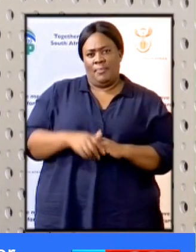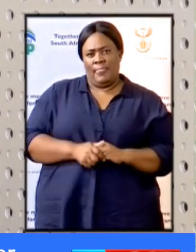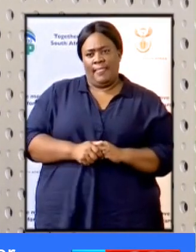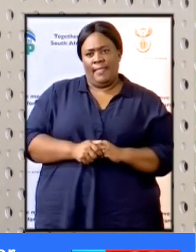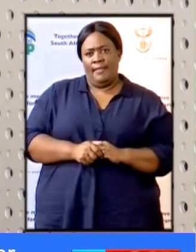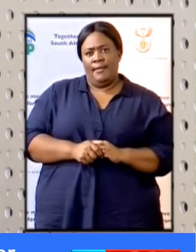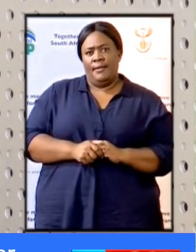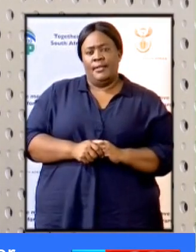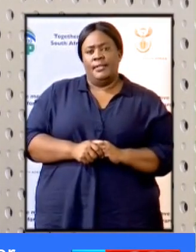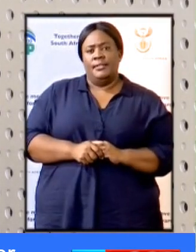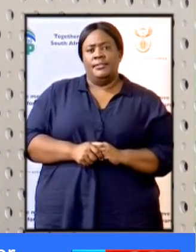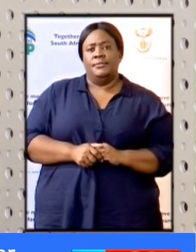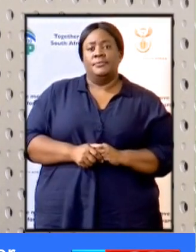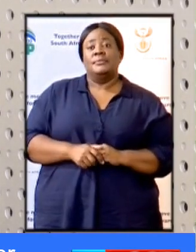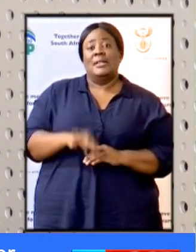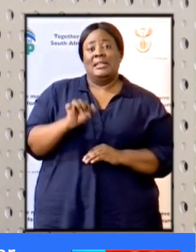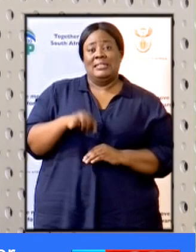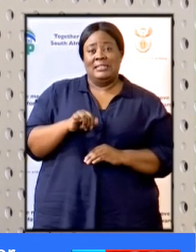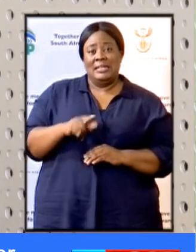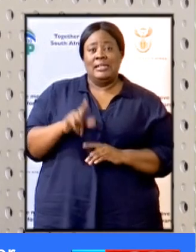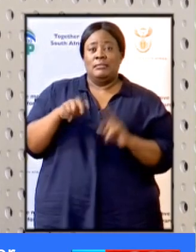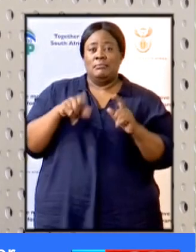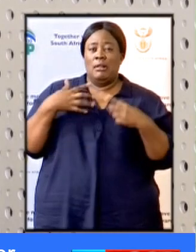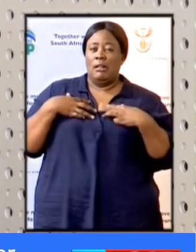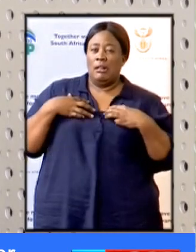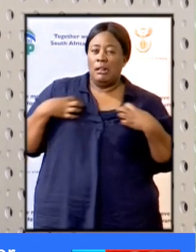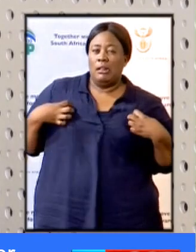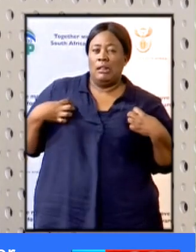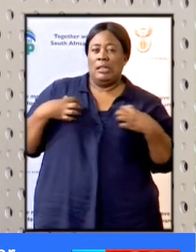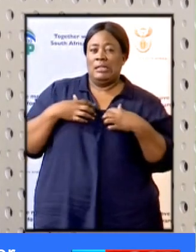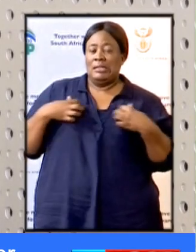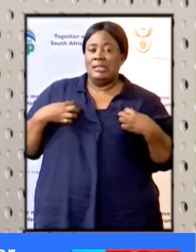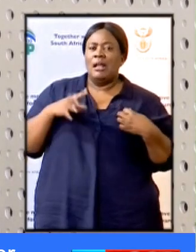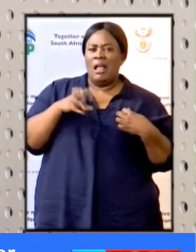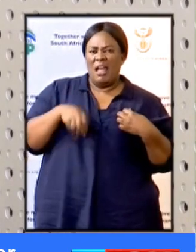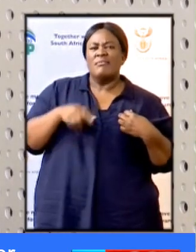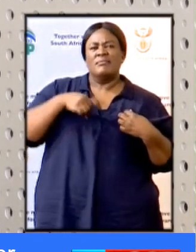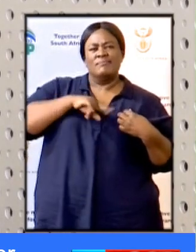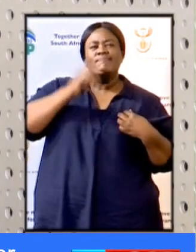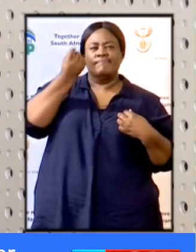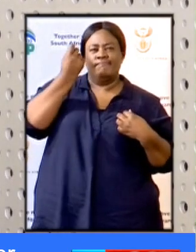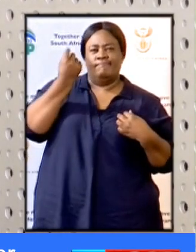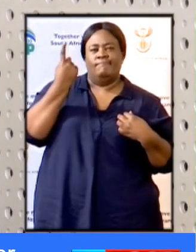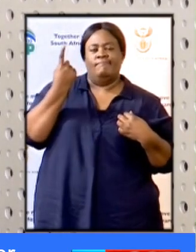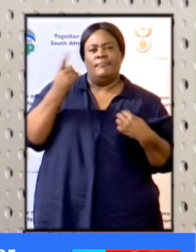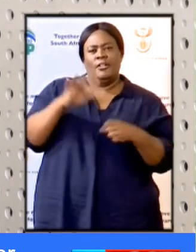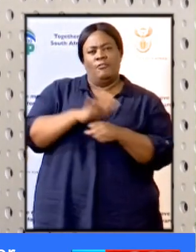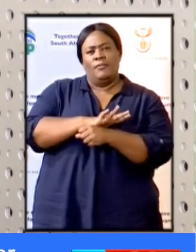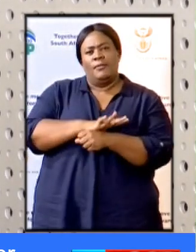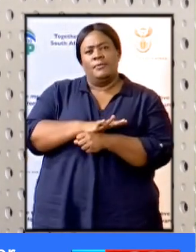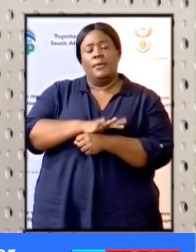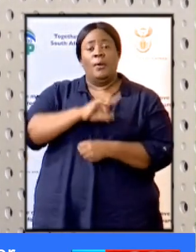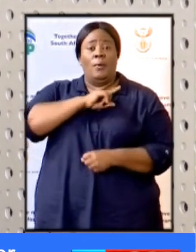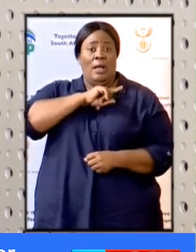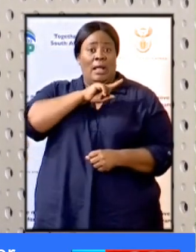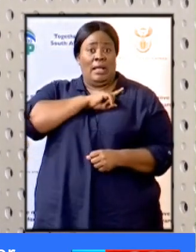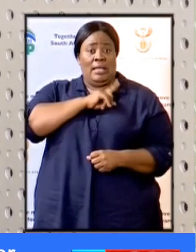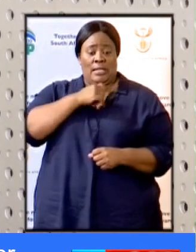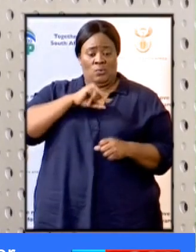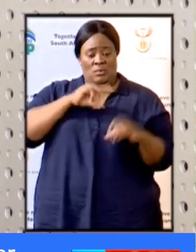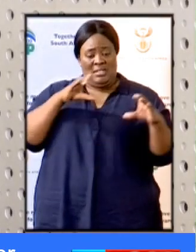result, there has been an increase in anxiety, understandably so, because as a